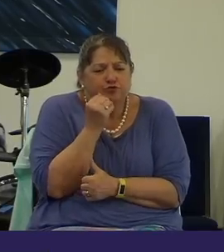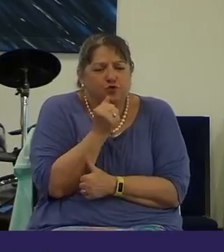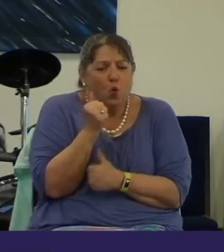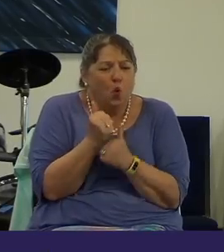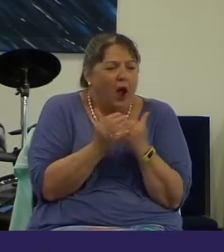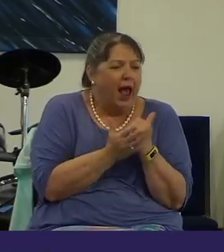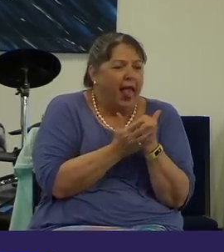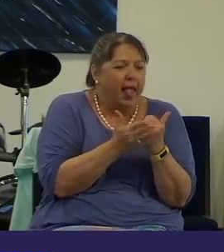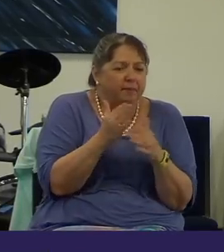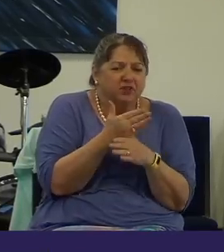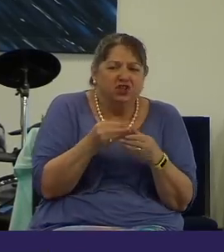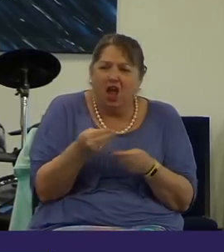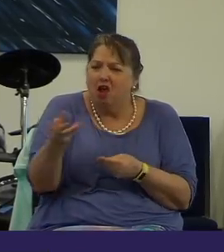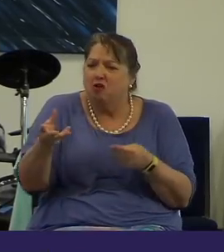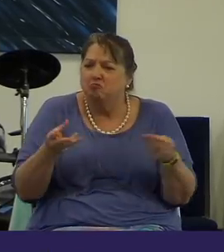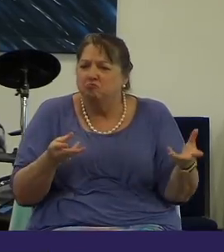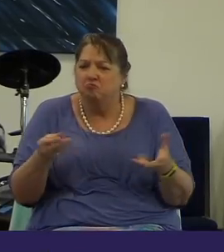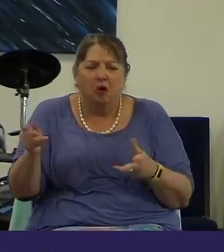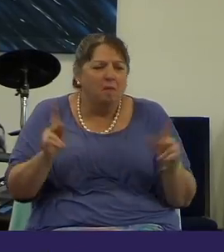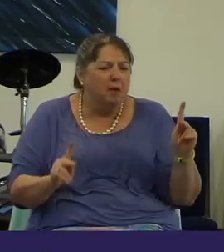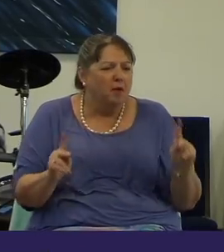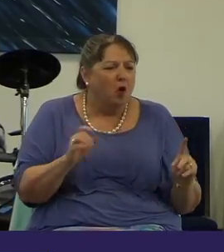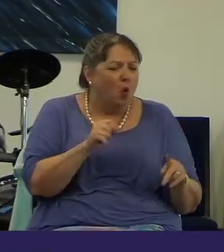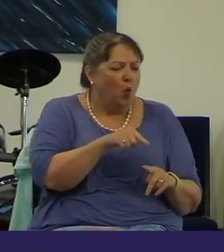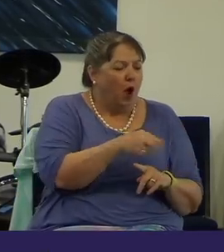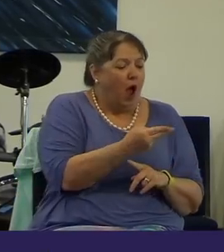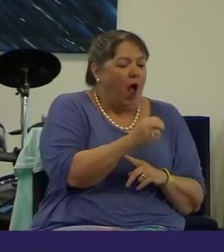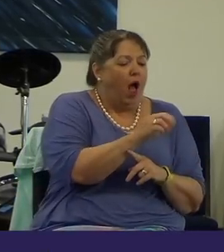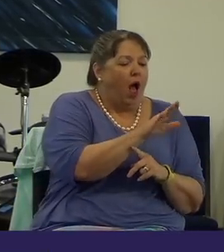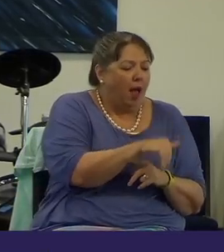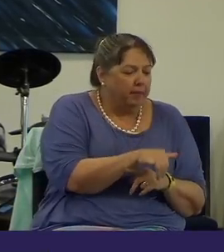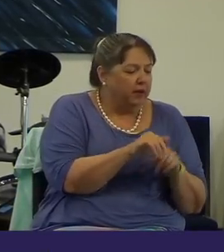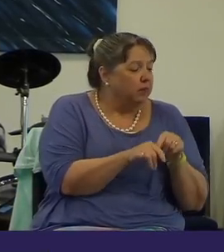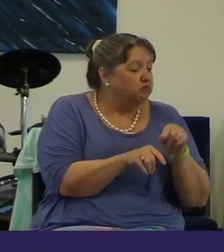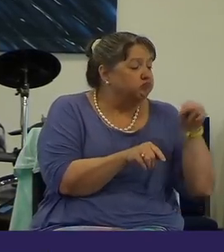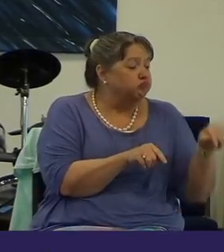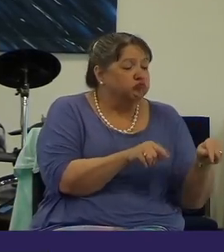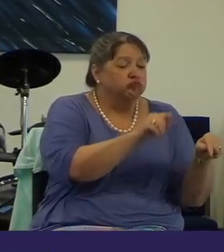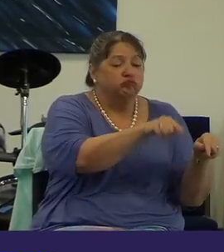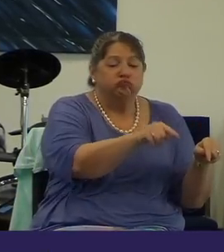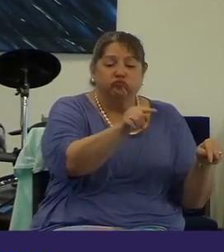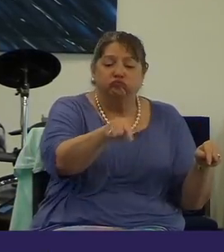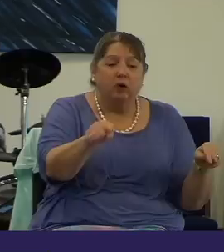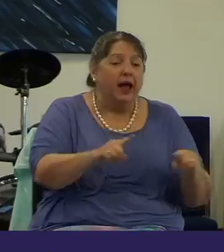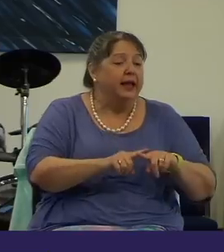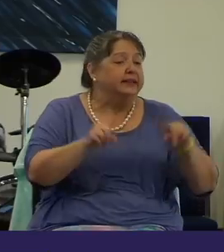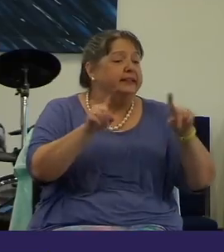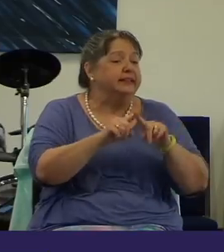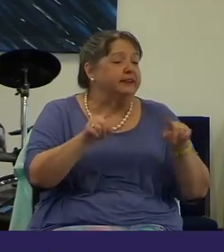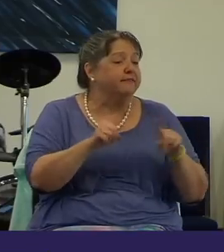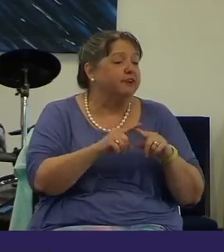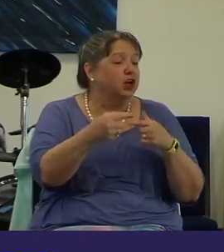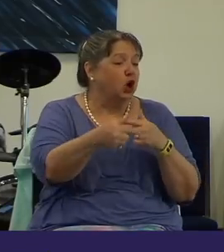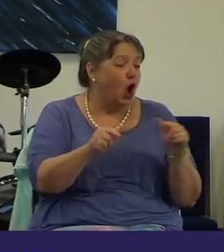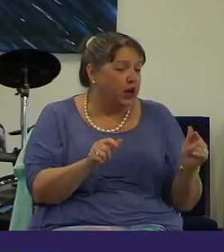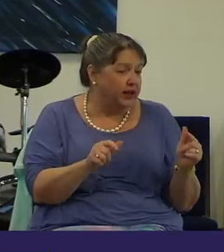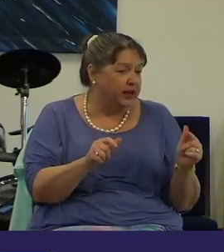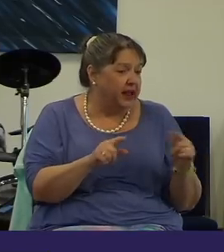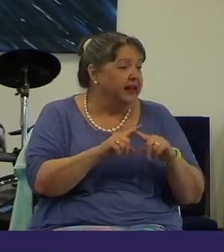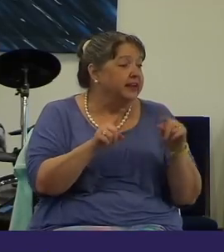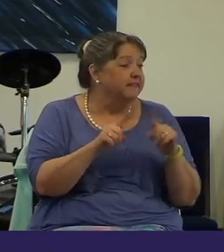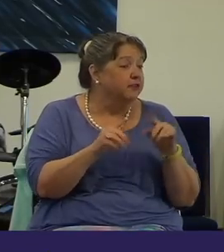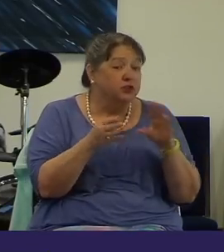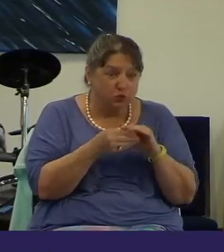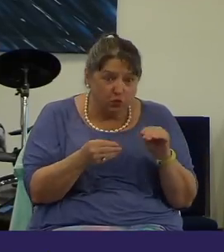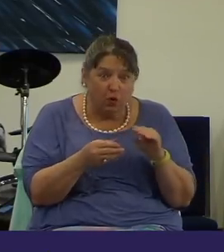a pastime, a habit, a hobby, or something to gain some form of accomplishment or success.